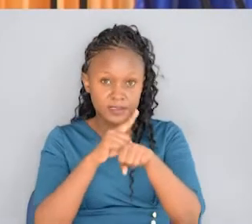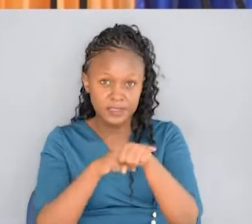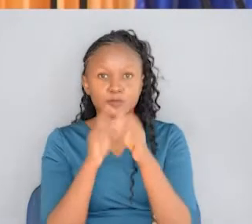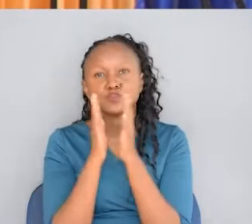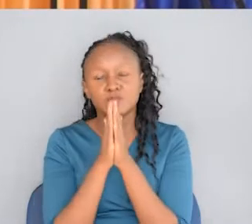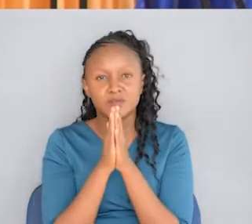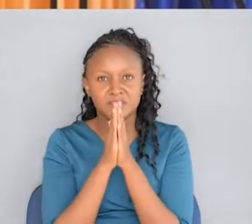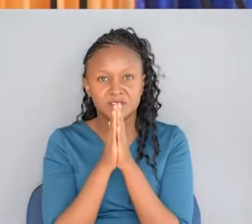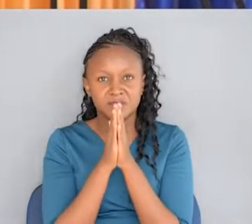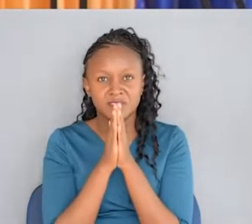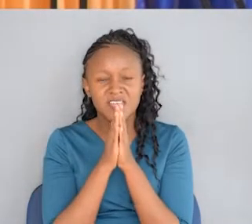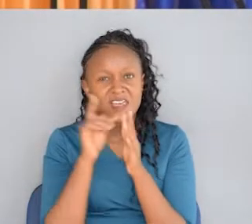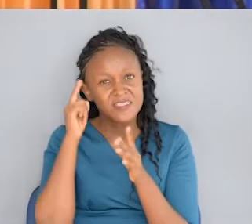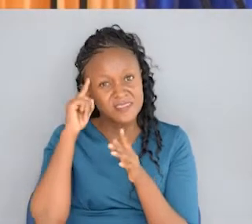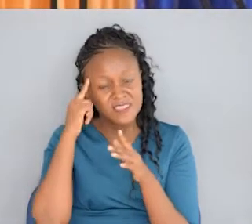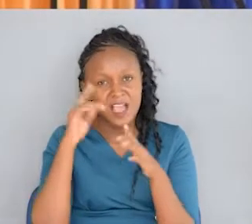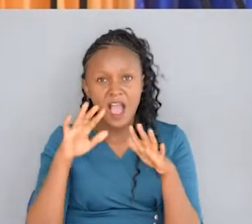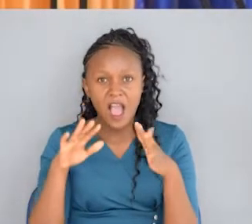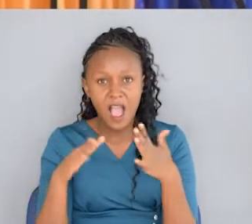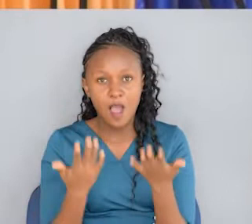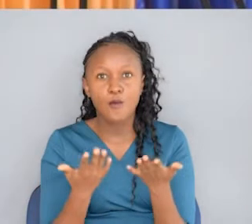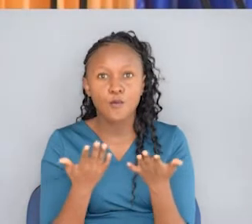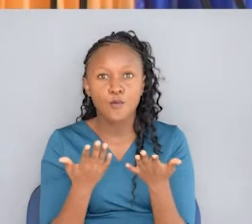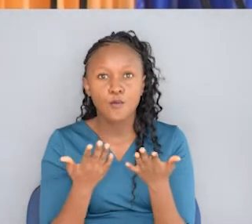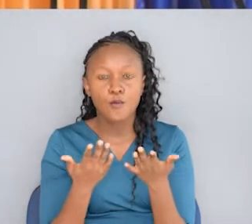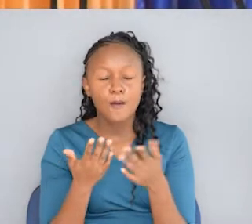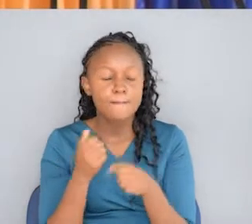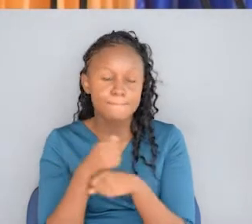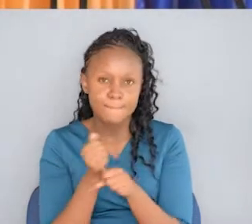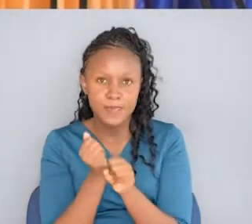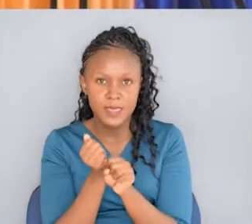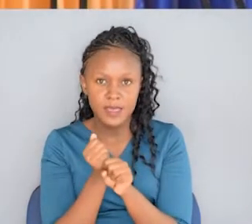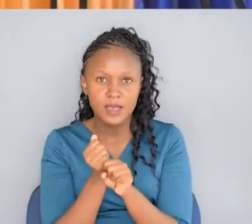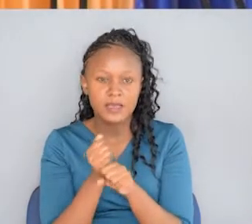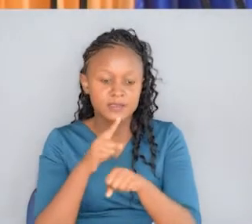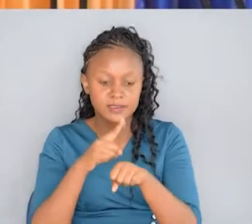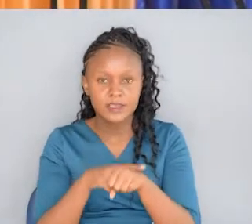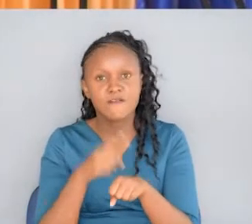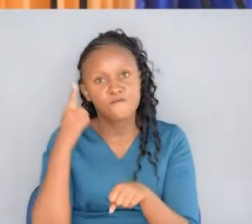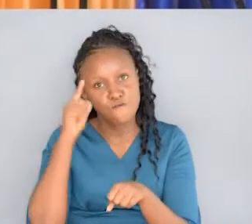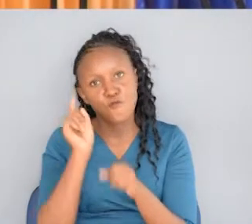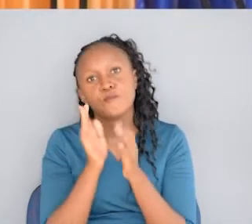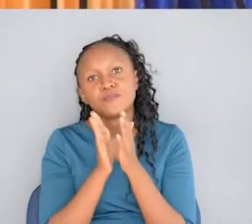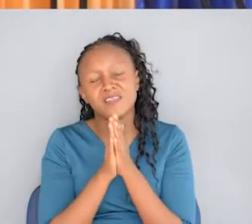how, the first thing is that you have to make time to pray. You